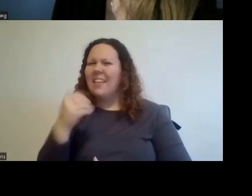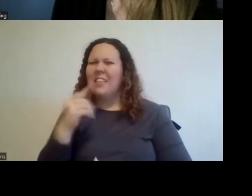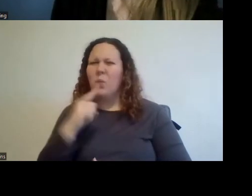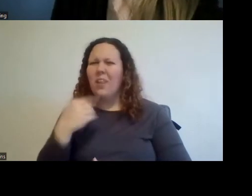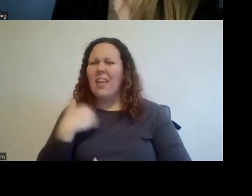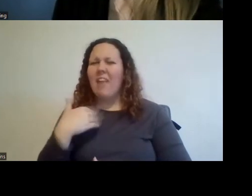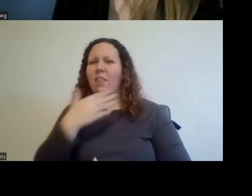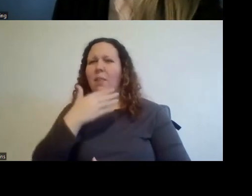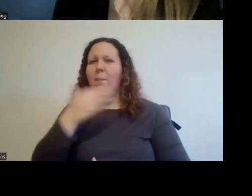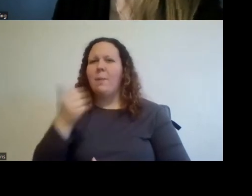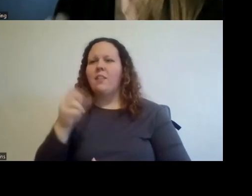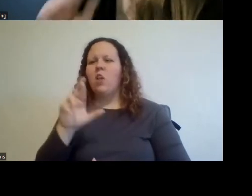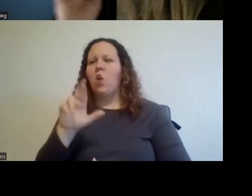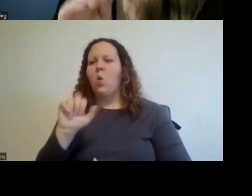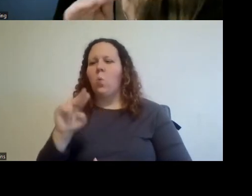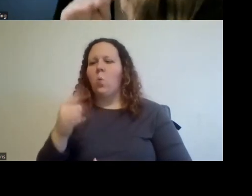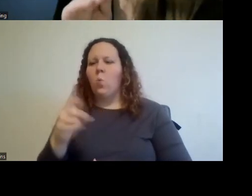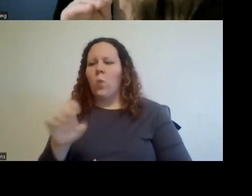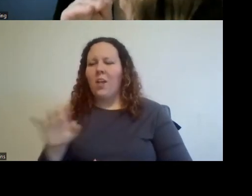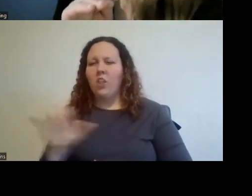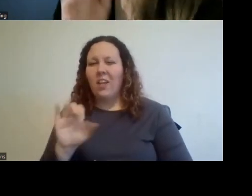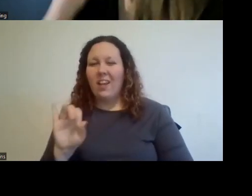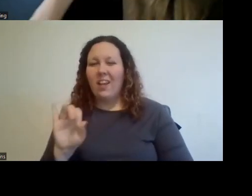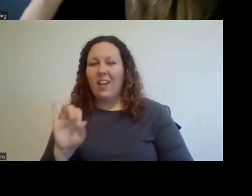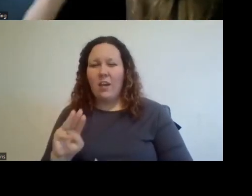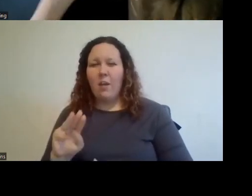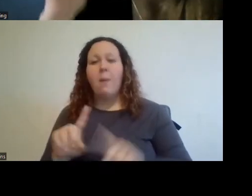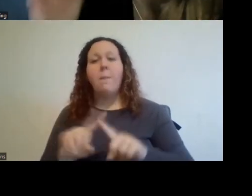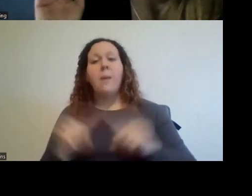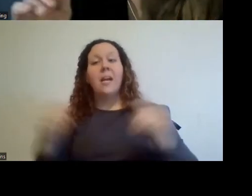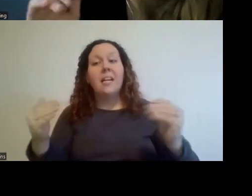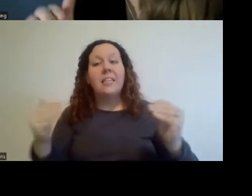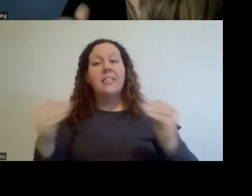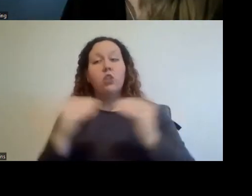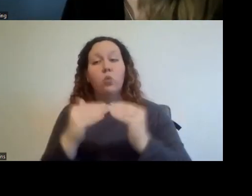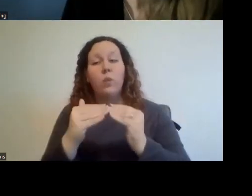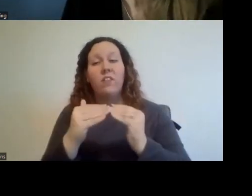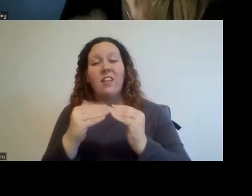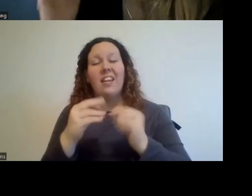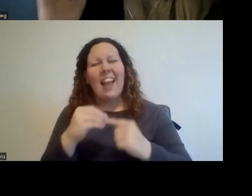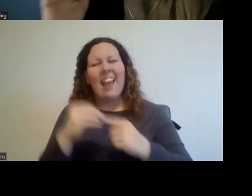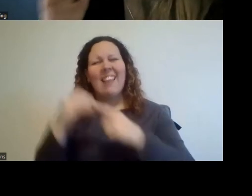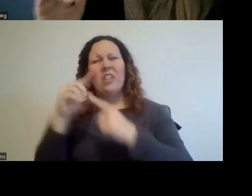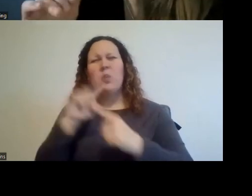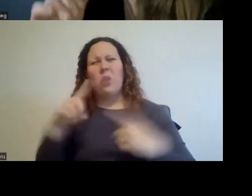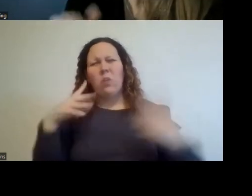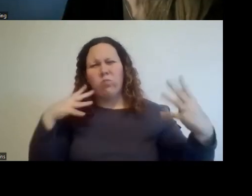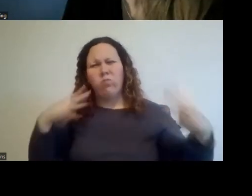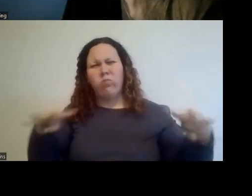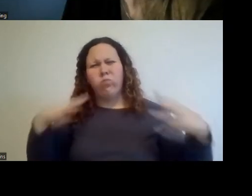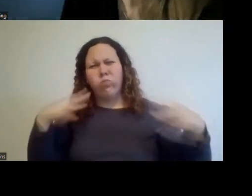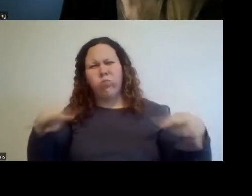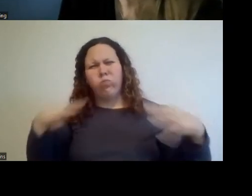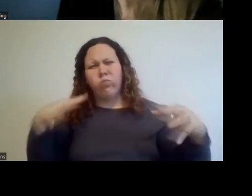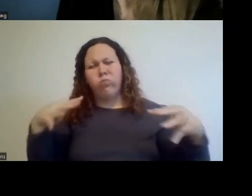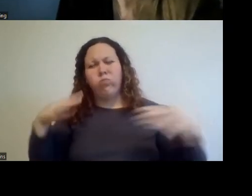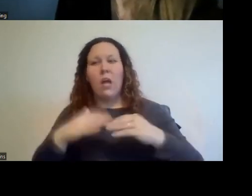does, but it's equivalent to FM unless the classroom is really noisy, like above 70